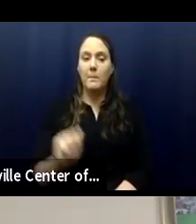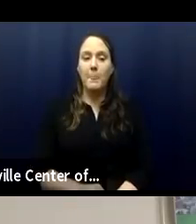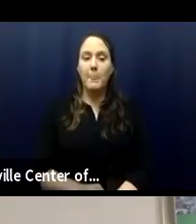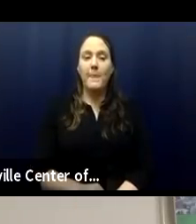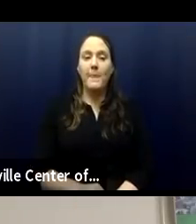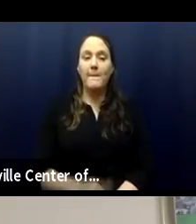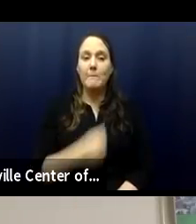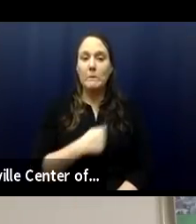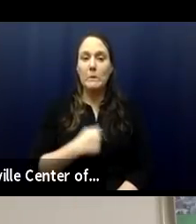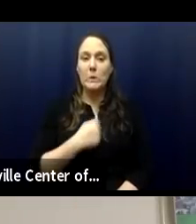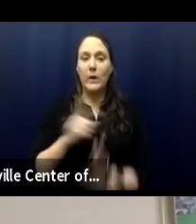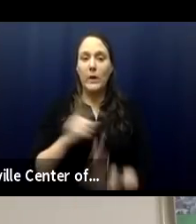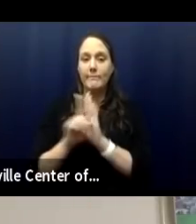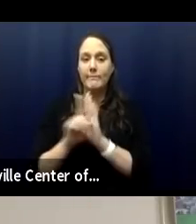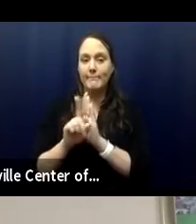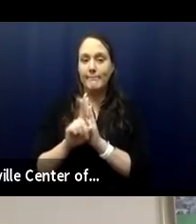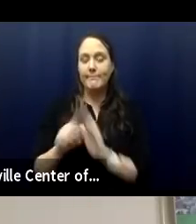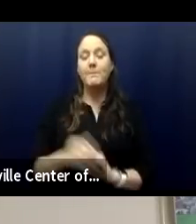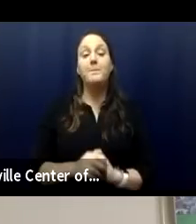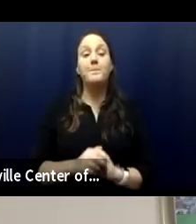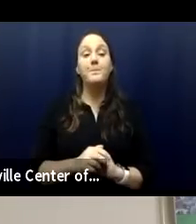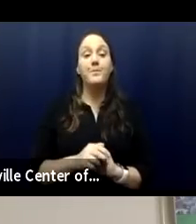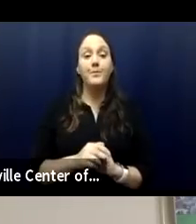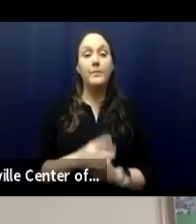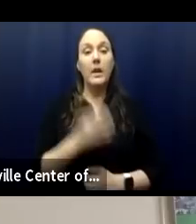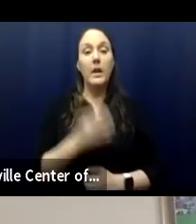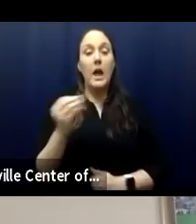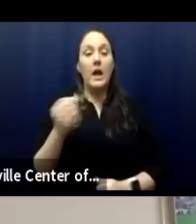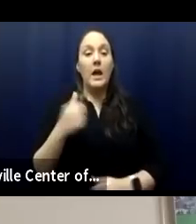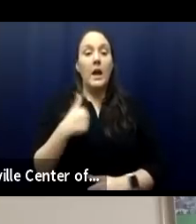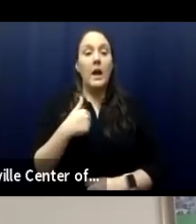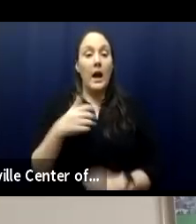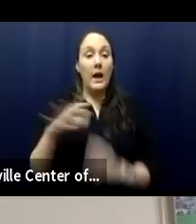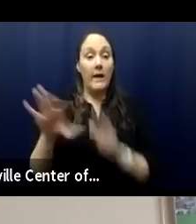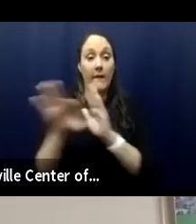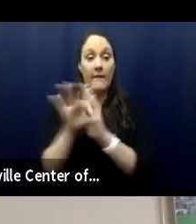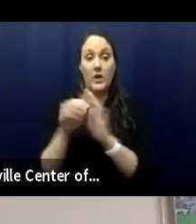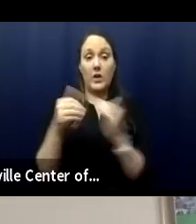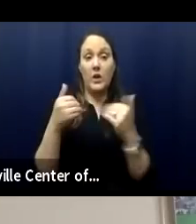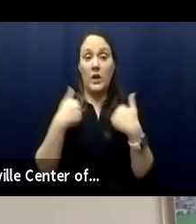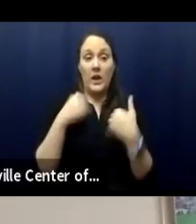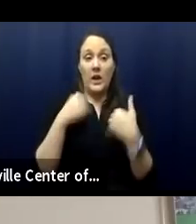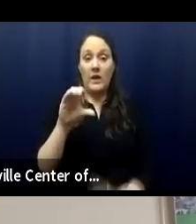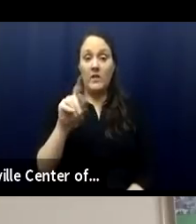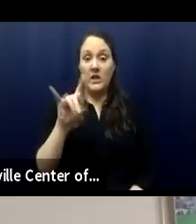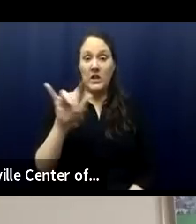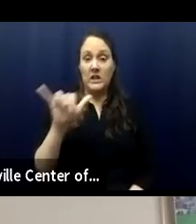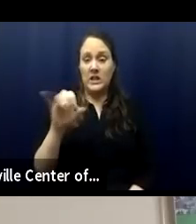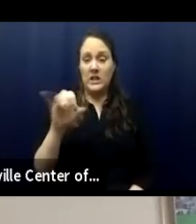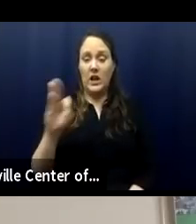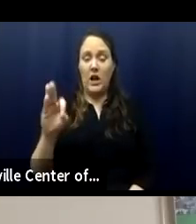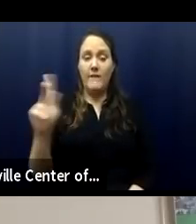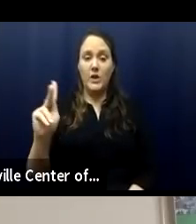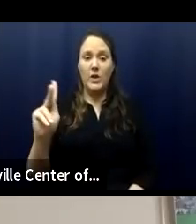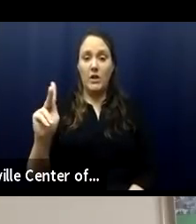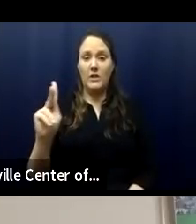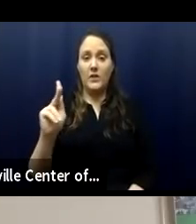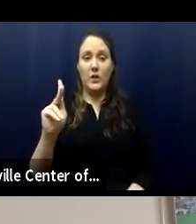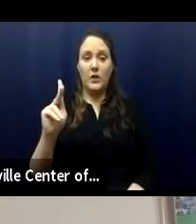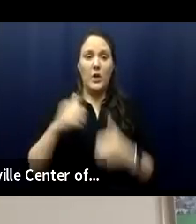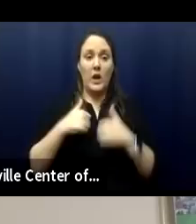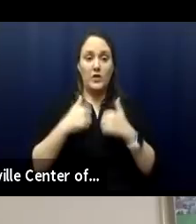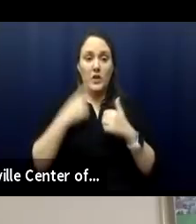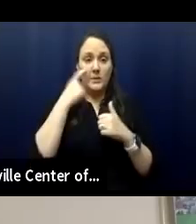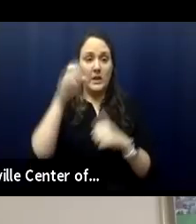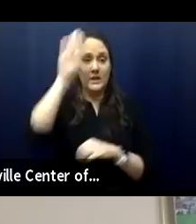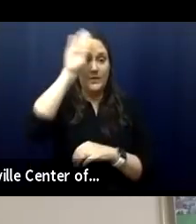Excuse me, phone ringing. And I found out I have a City of Knoxville address because I'm the fire department medical director. I have